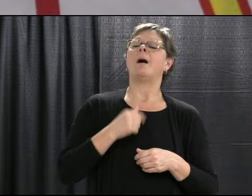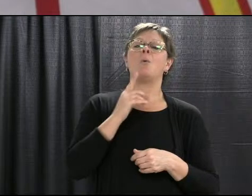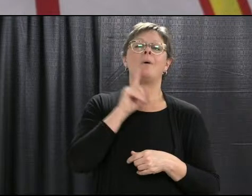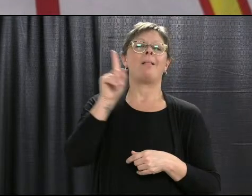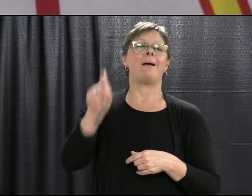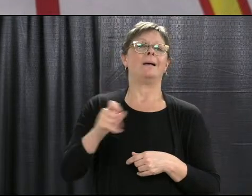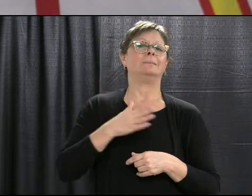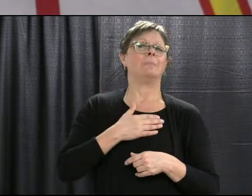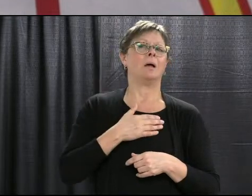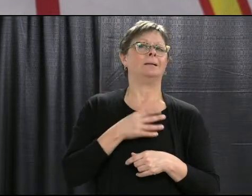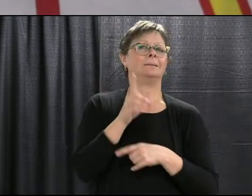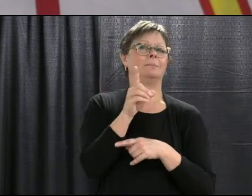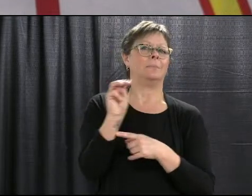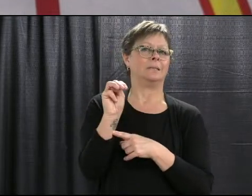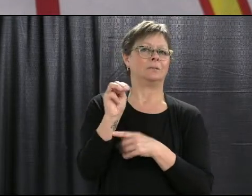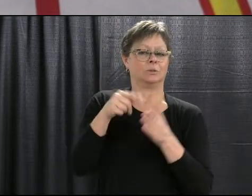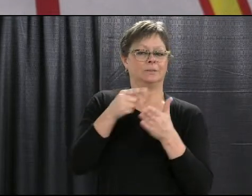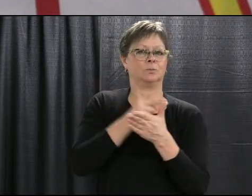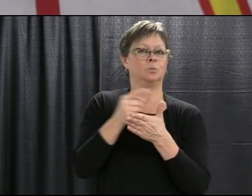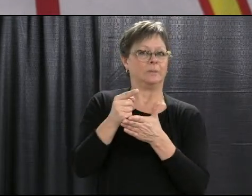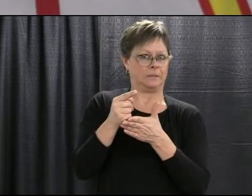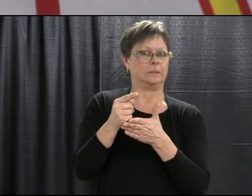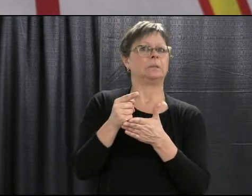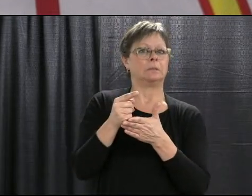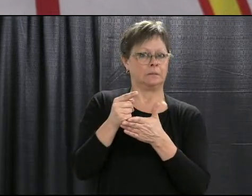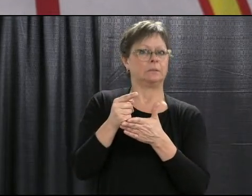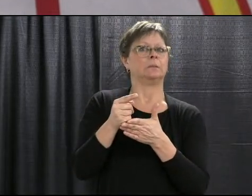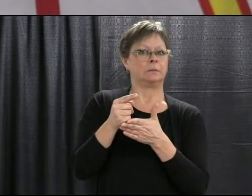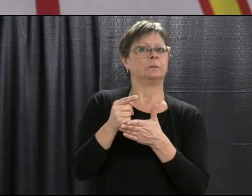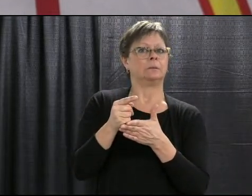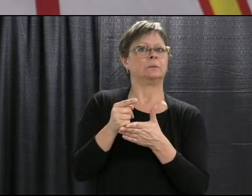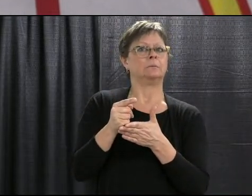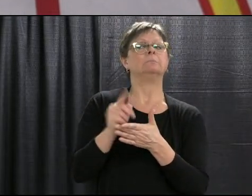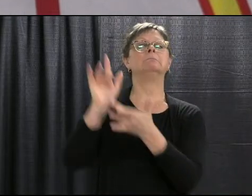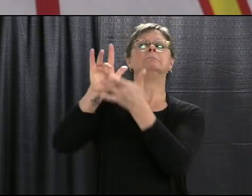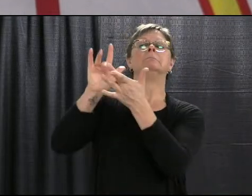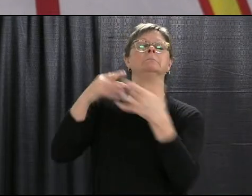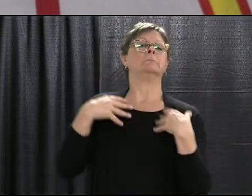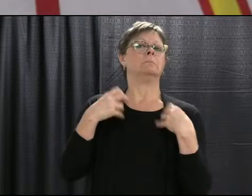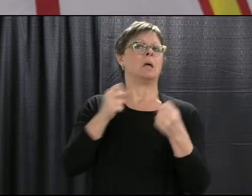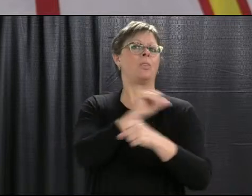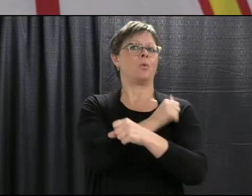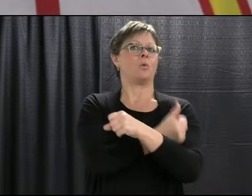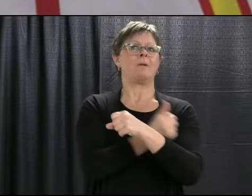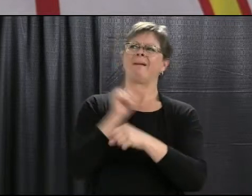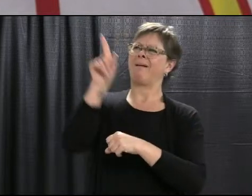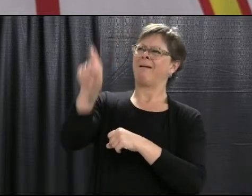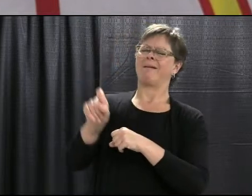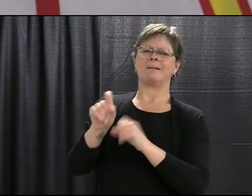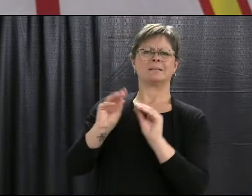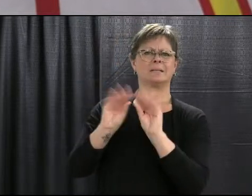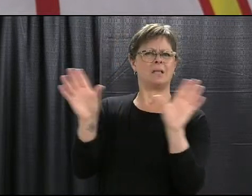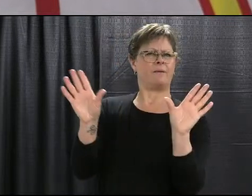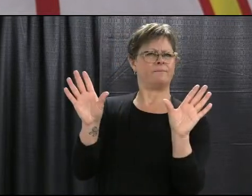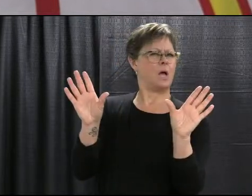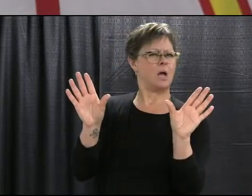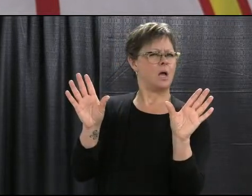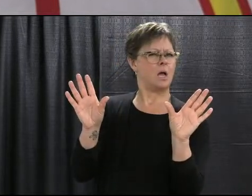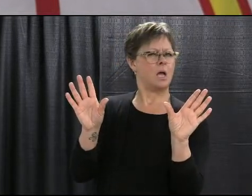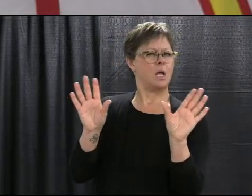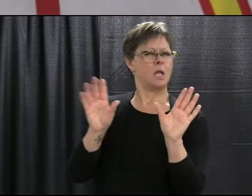deputy this week to reach out to the health authority to seek clarification